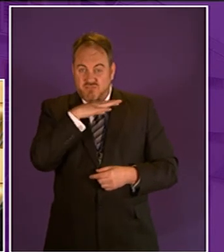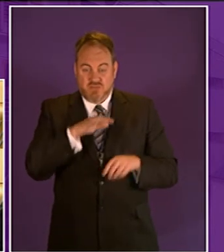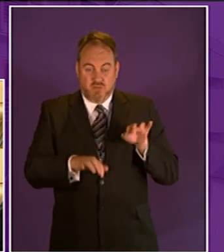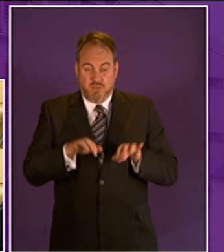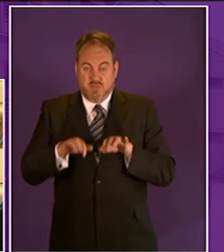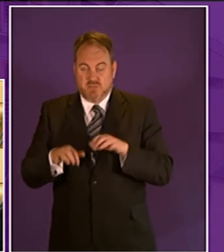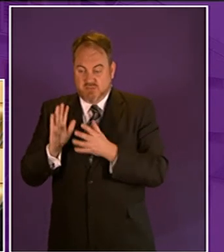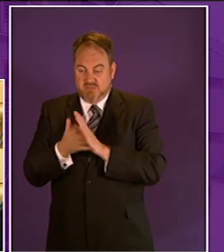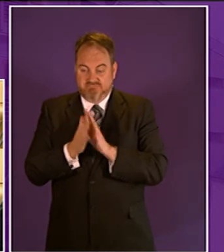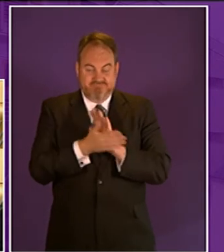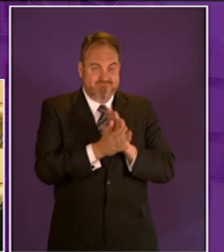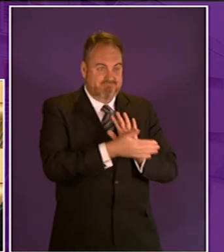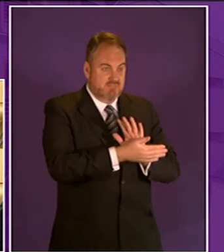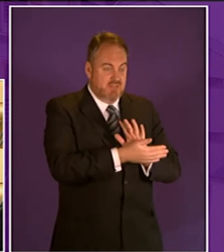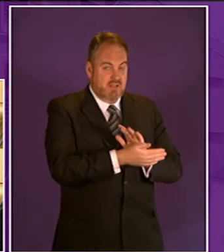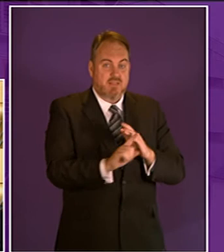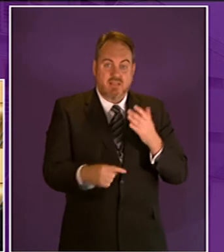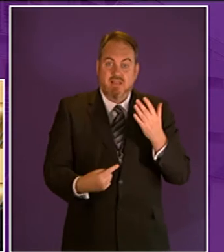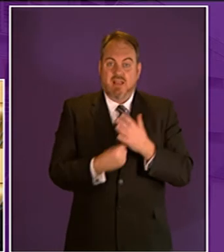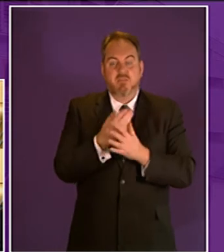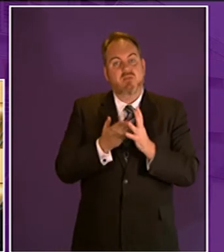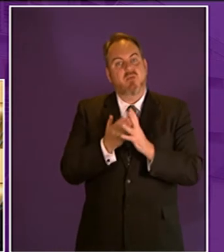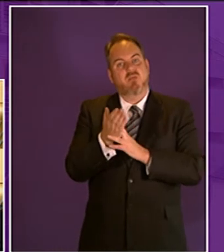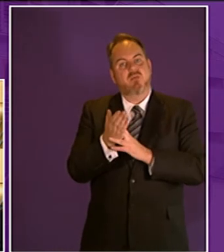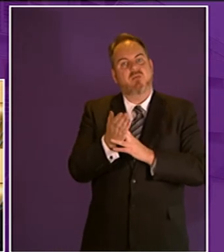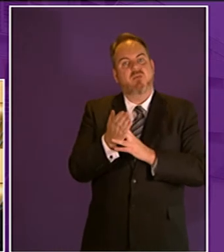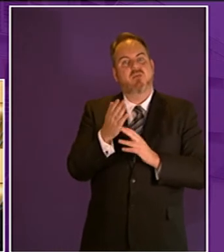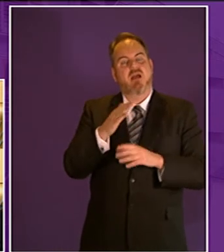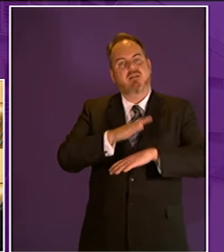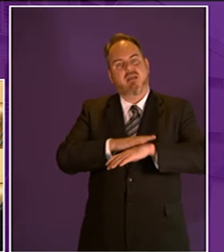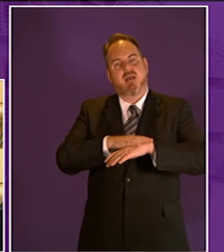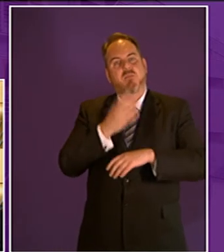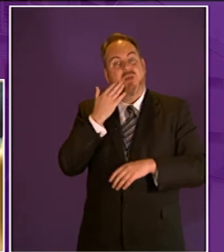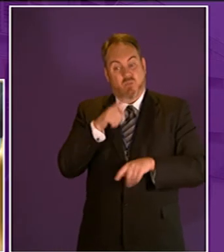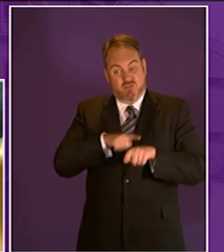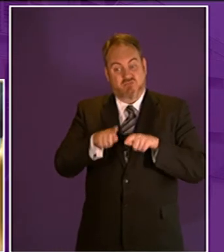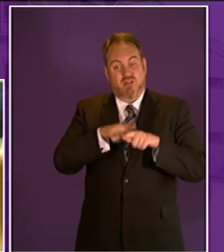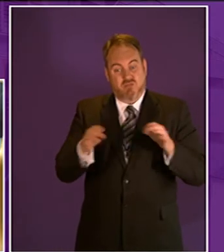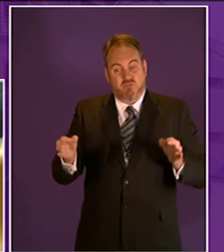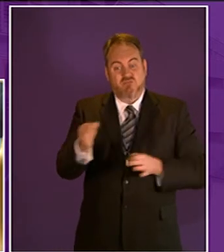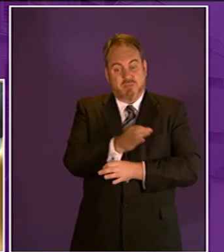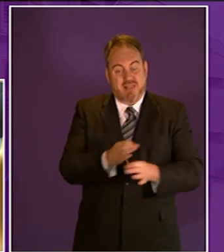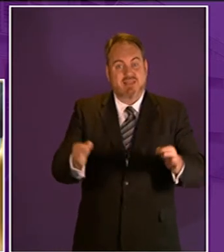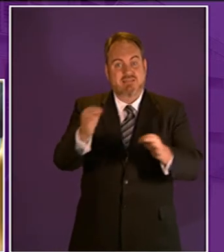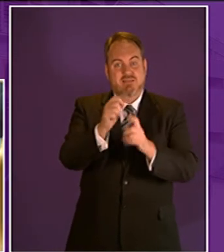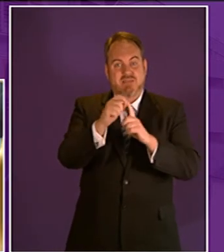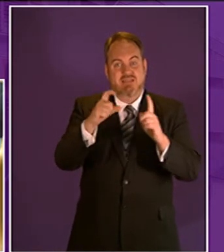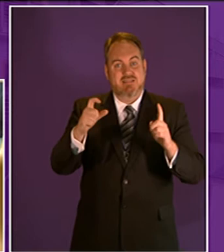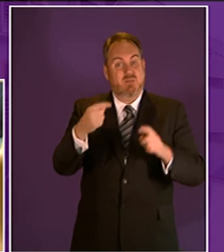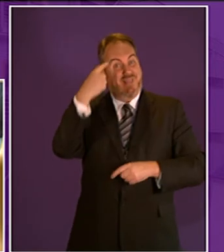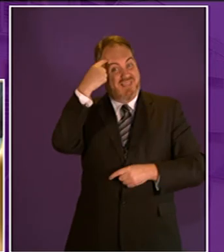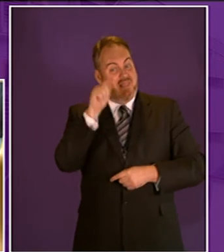affected, and this happened during a programme of PC replacement, and we need to understand whether that was part of the issue, and we're